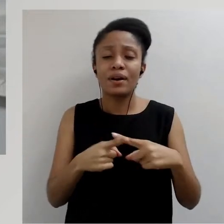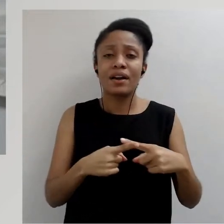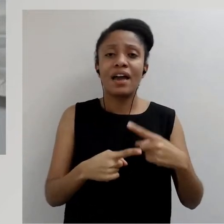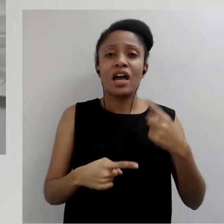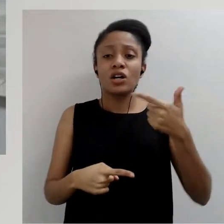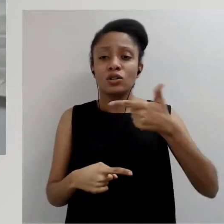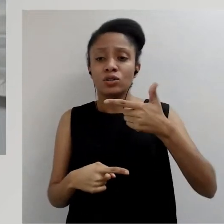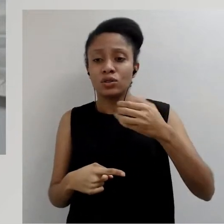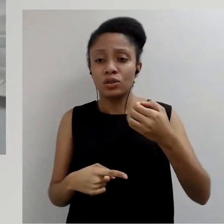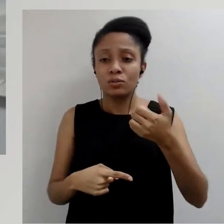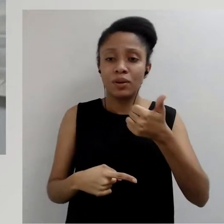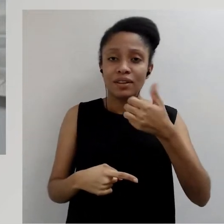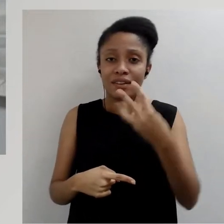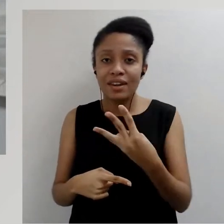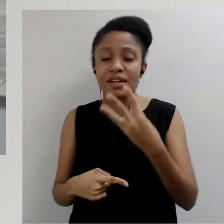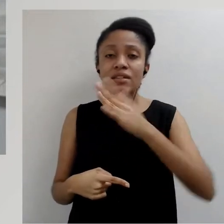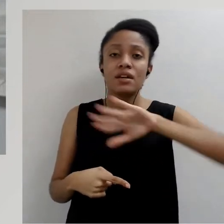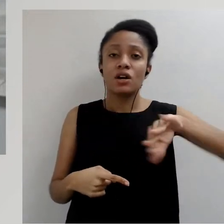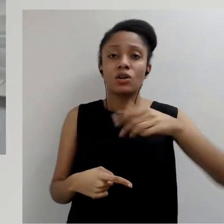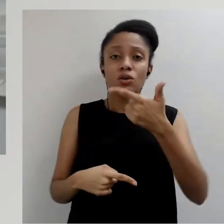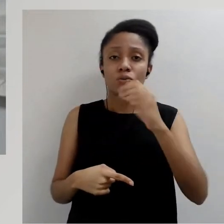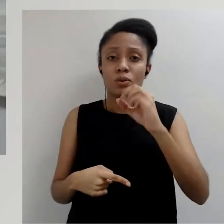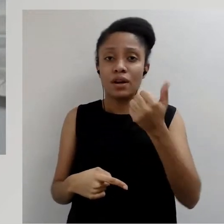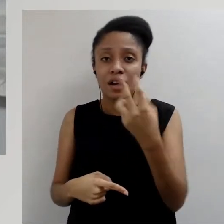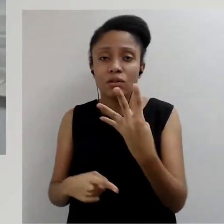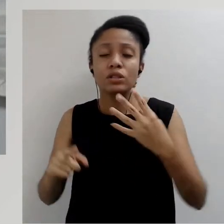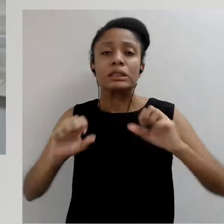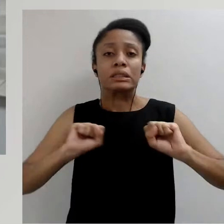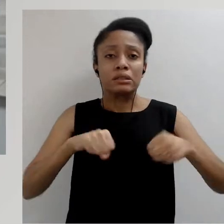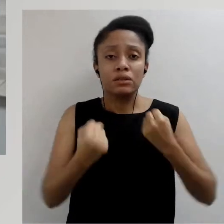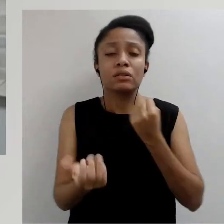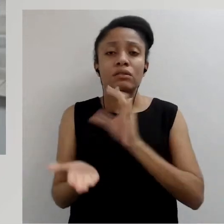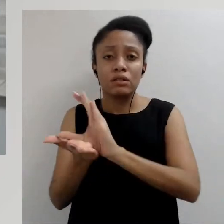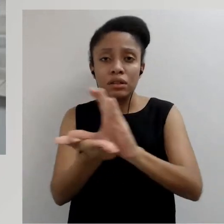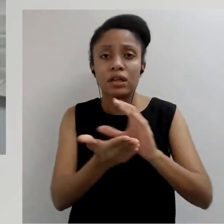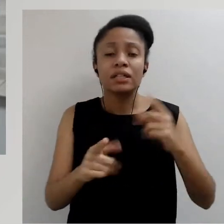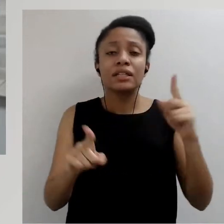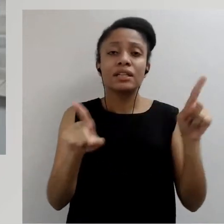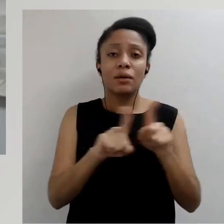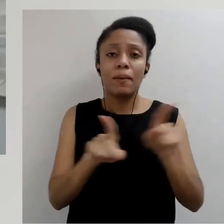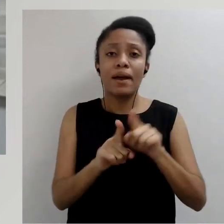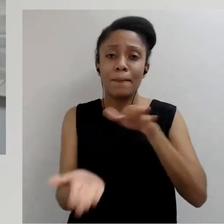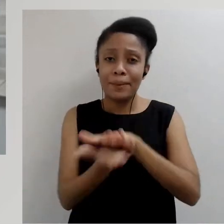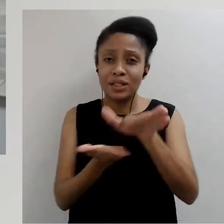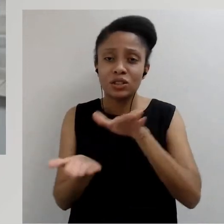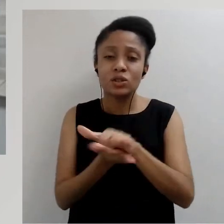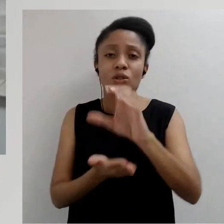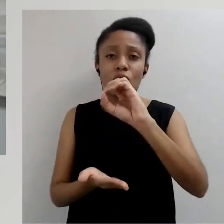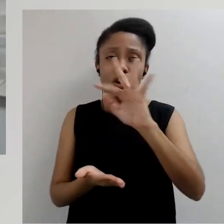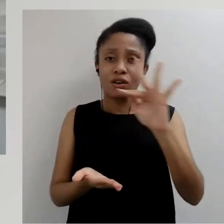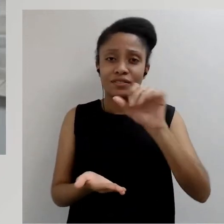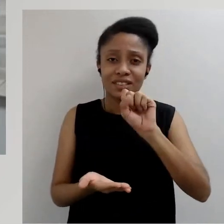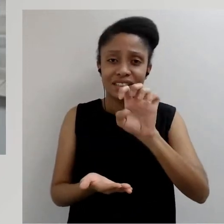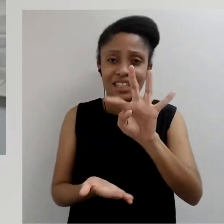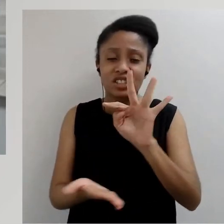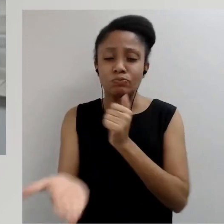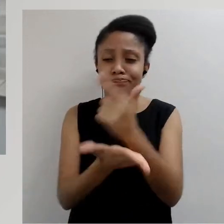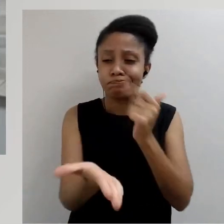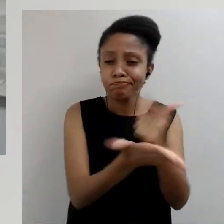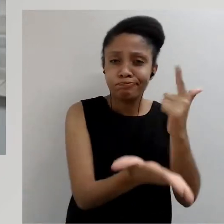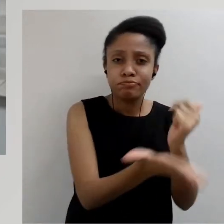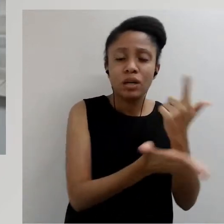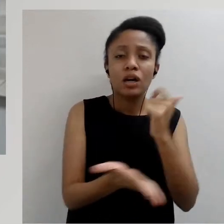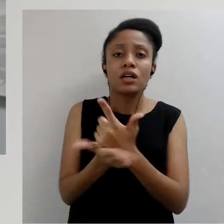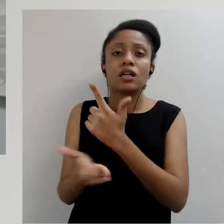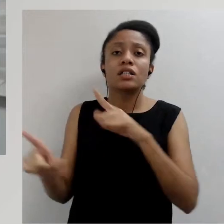until 2013, 2014, having these strong investments in equipment and offset equipment. as we have